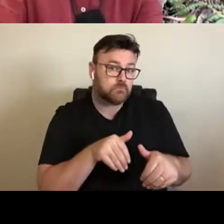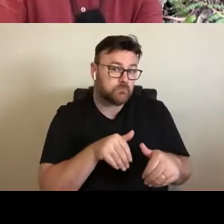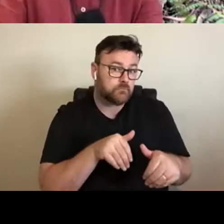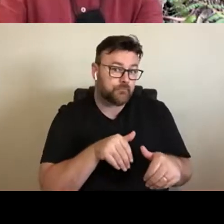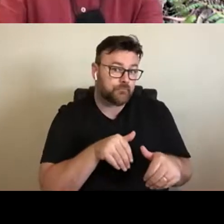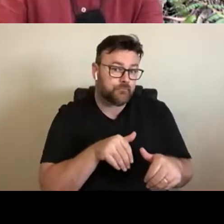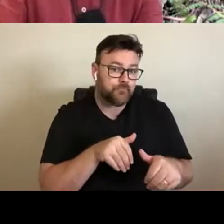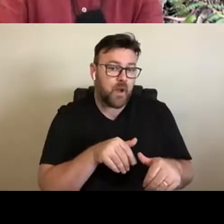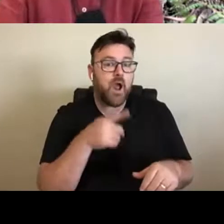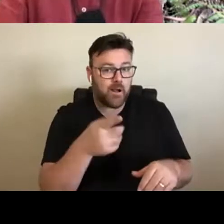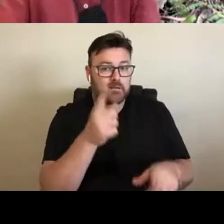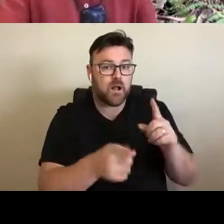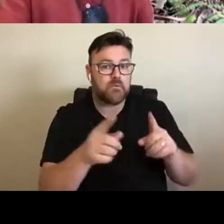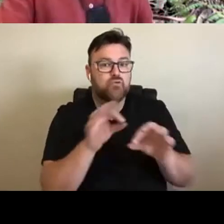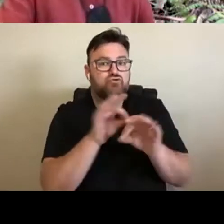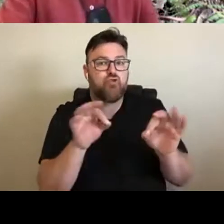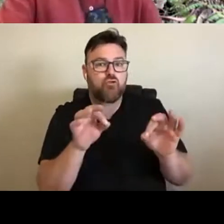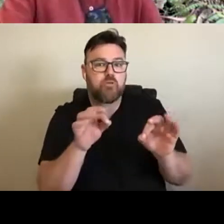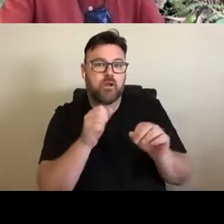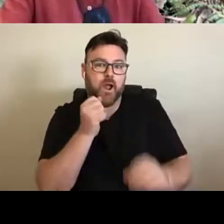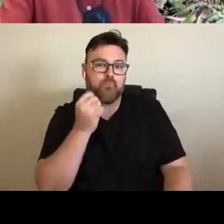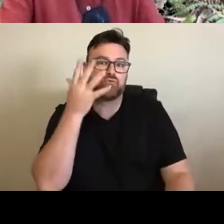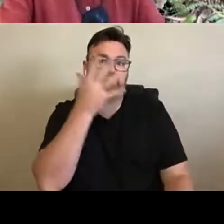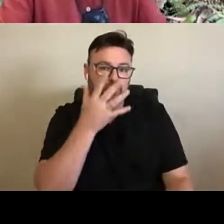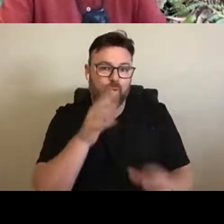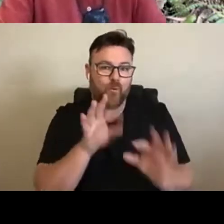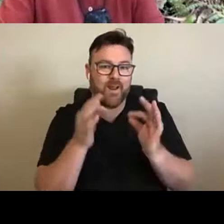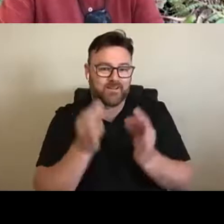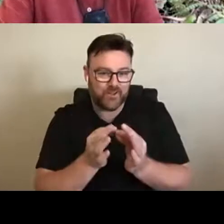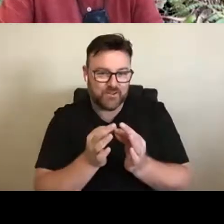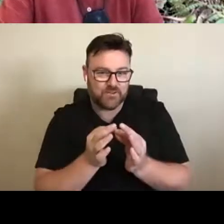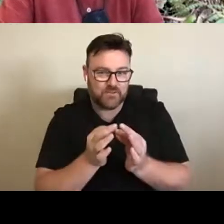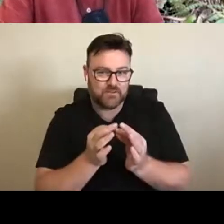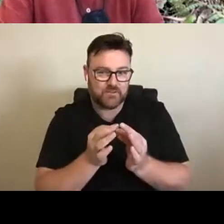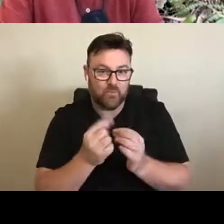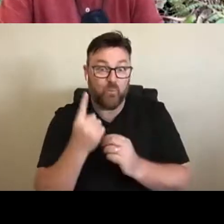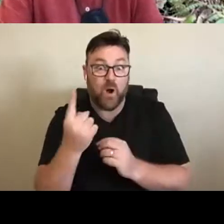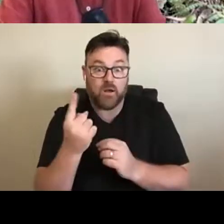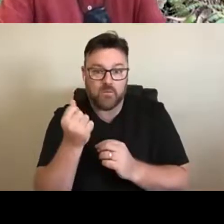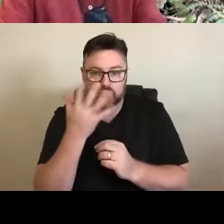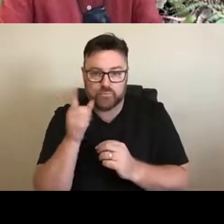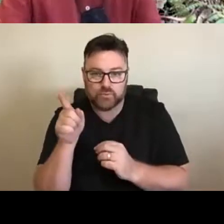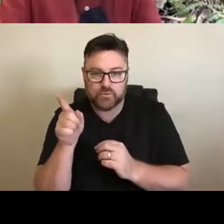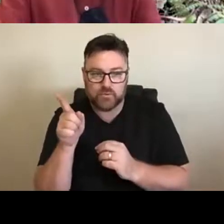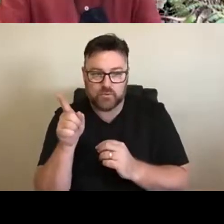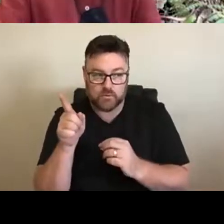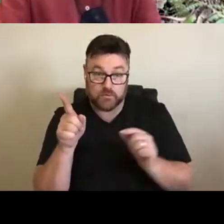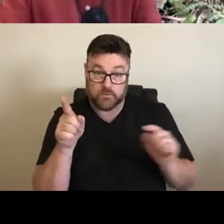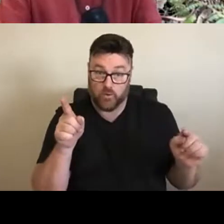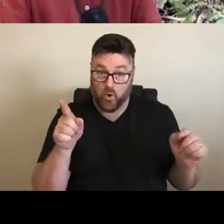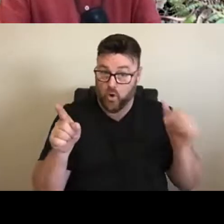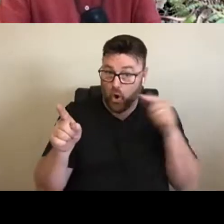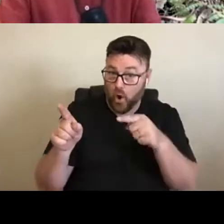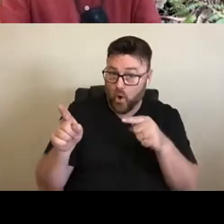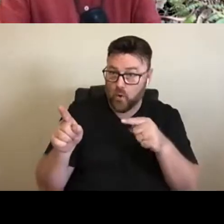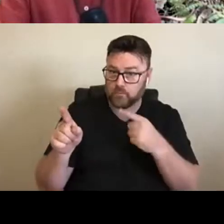non-Aboriginal organisation and there may be one contact person in there. Do they know that person? Do they feel comfortable? Do they feel safe